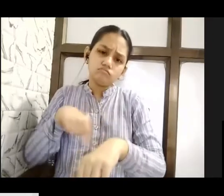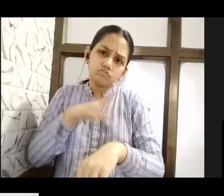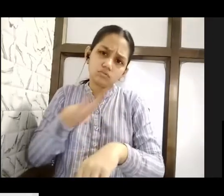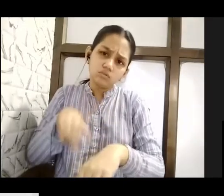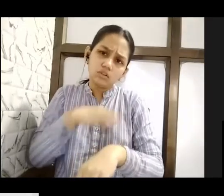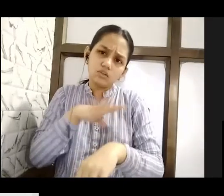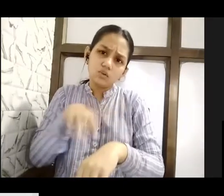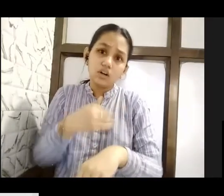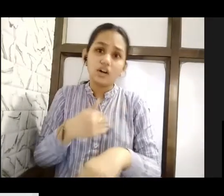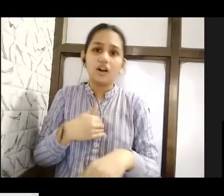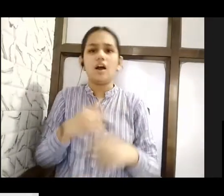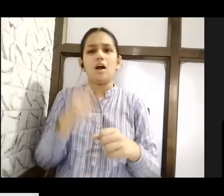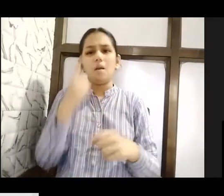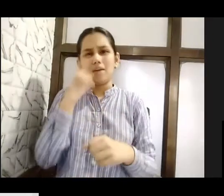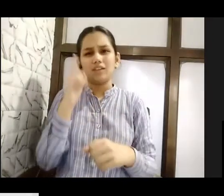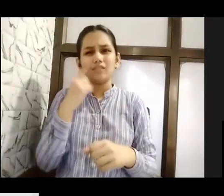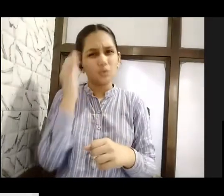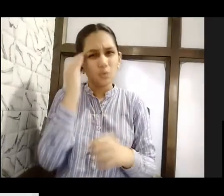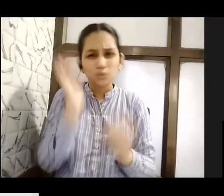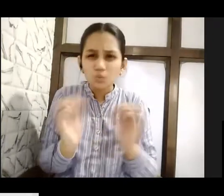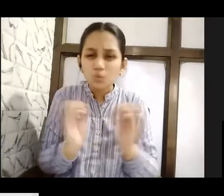your life.